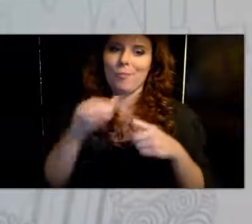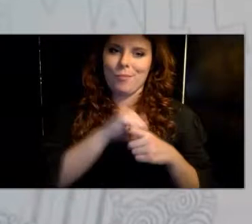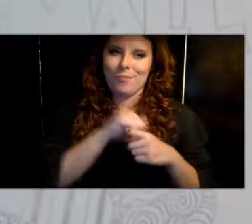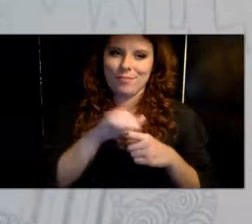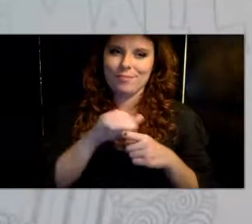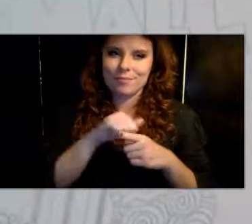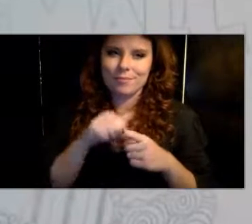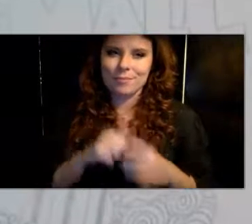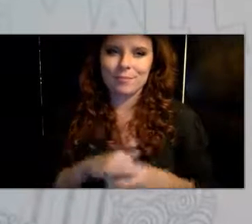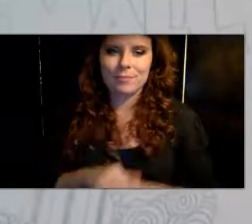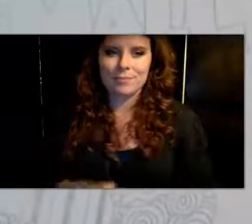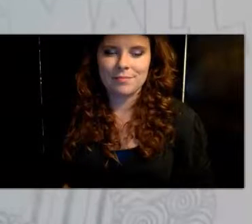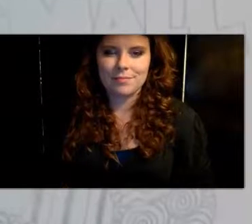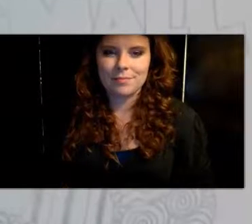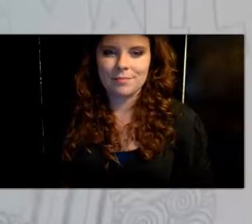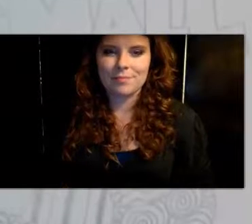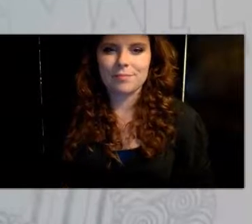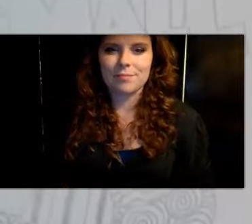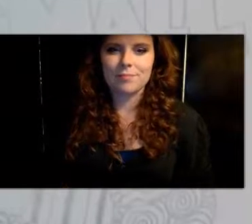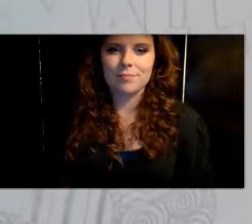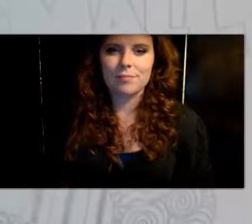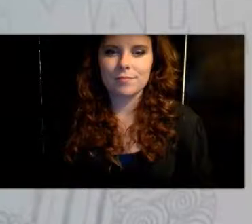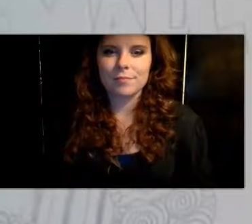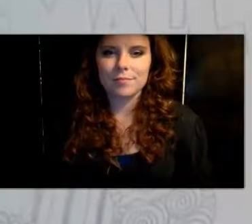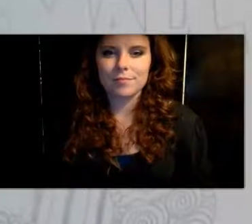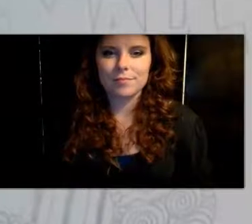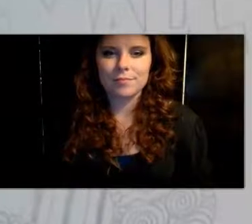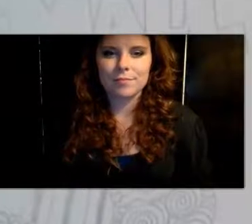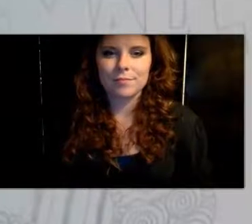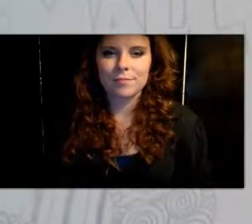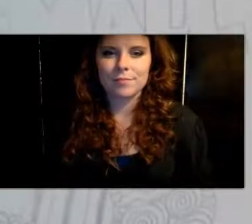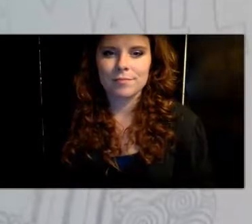So triangle, and then we can go ahead and do a rectangle too.